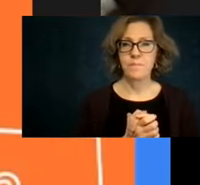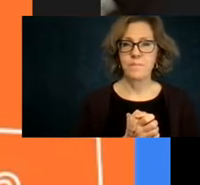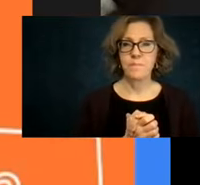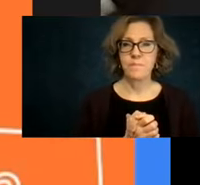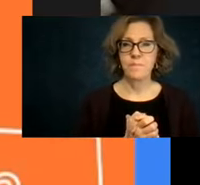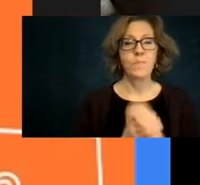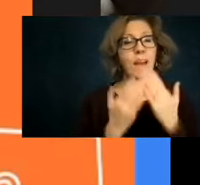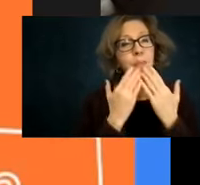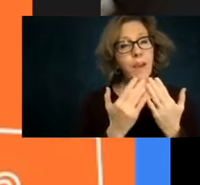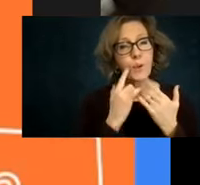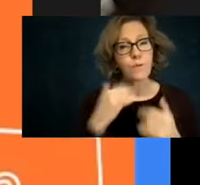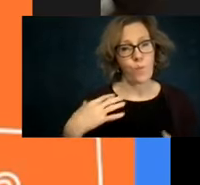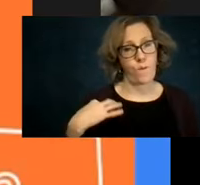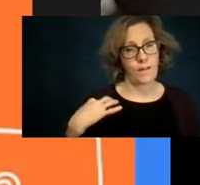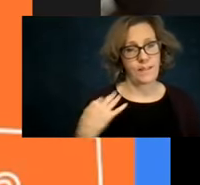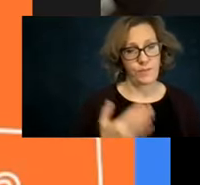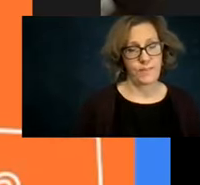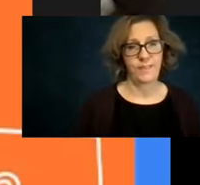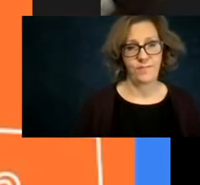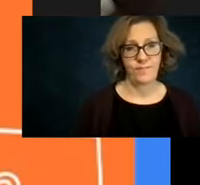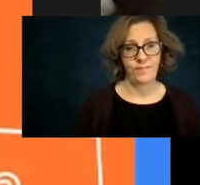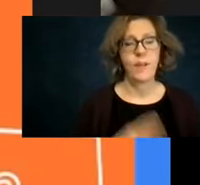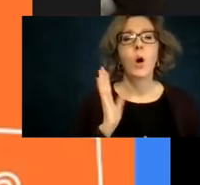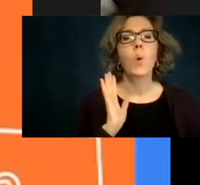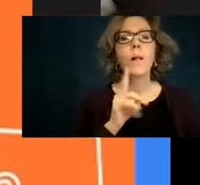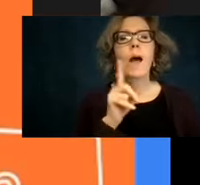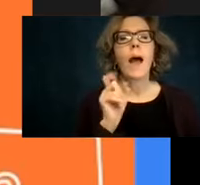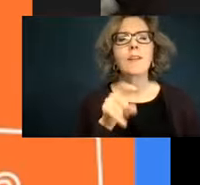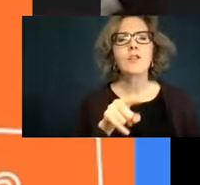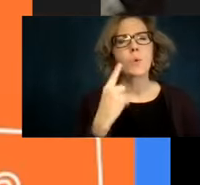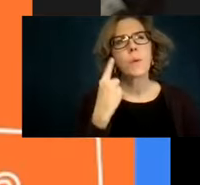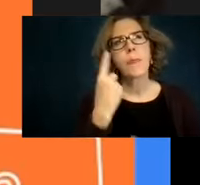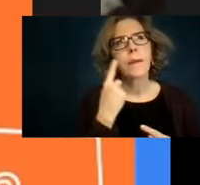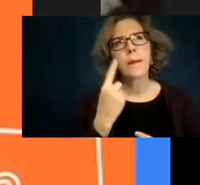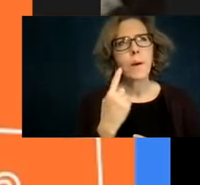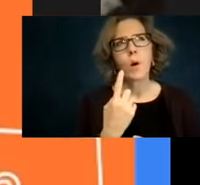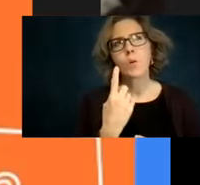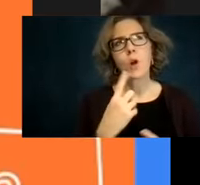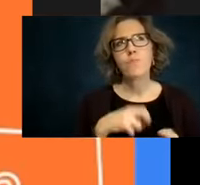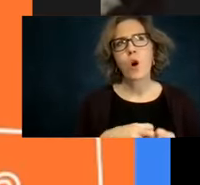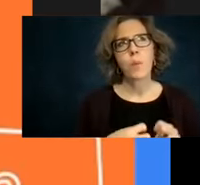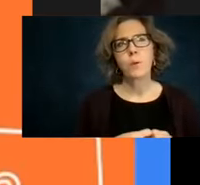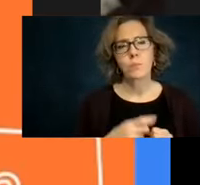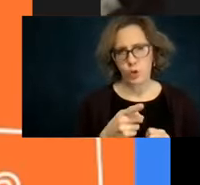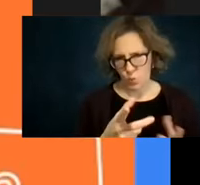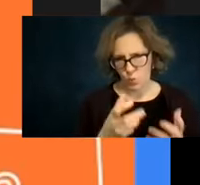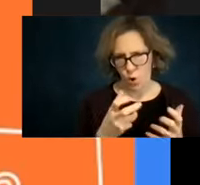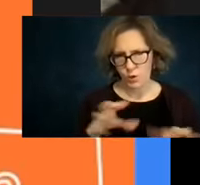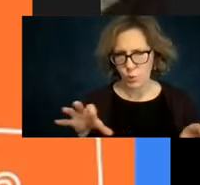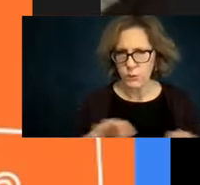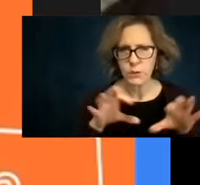Thank you for volunteering. I'm going to ask you to think about a problem you would like to take action